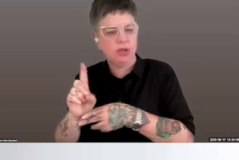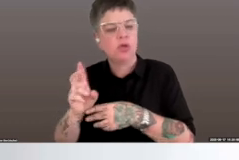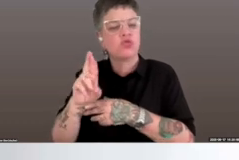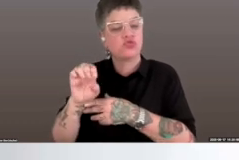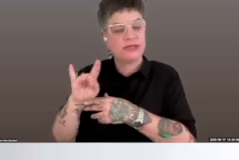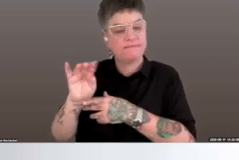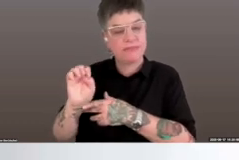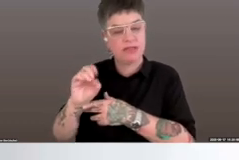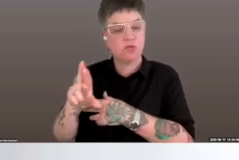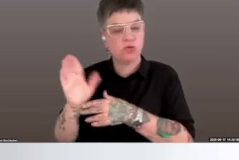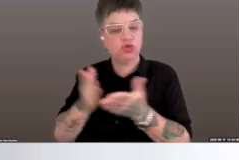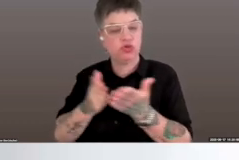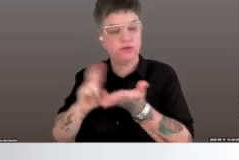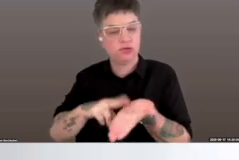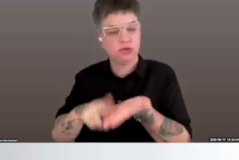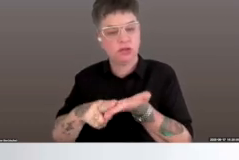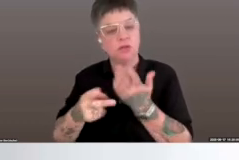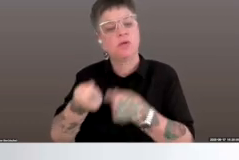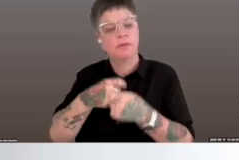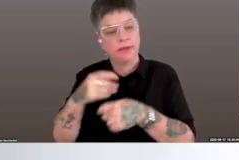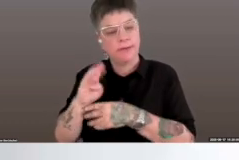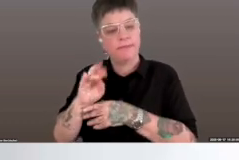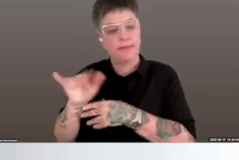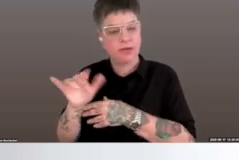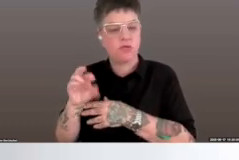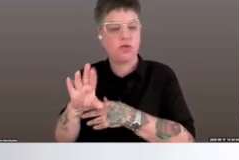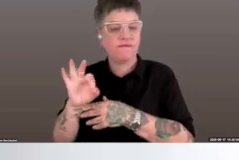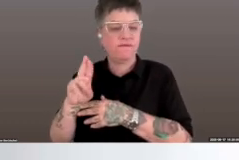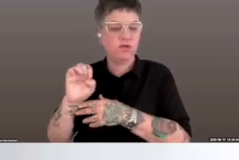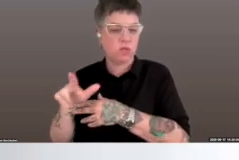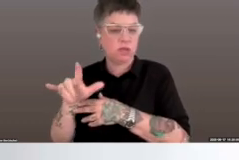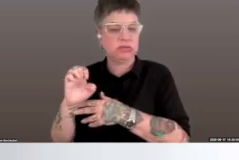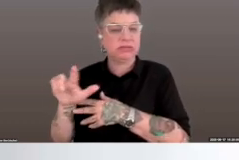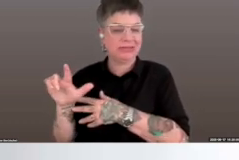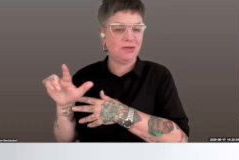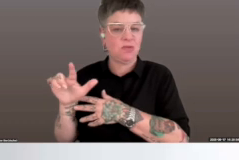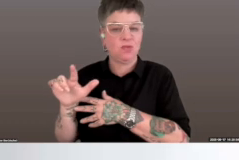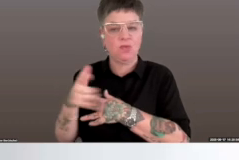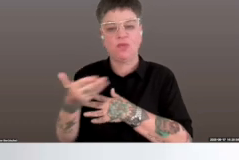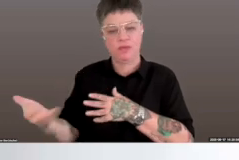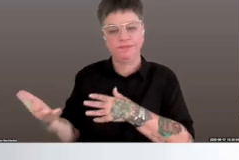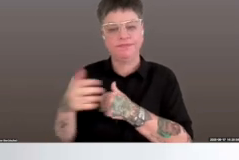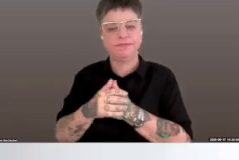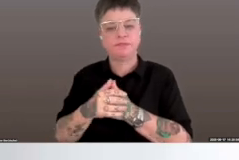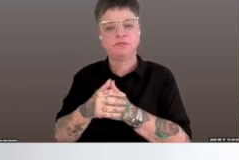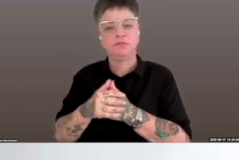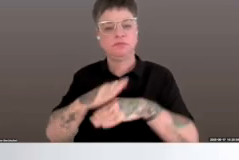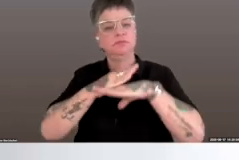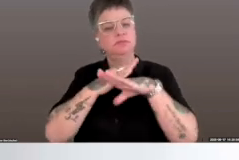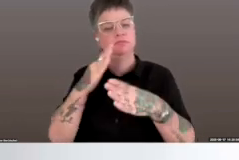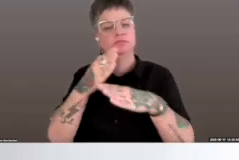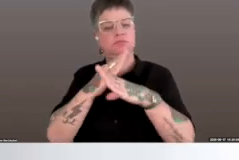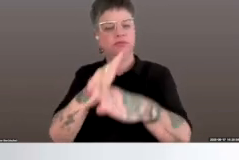service contract for the replacement battery or fuel cell components. Repair costs are a significant barrier to entry for lower-income